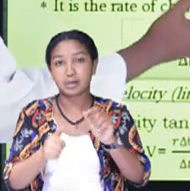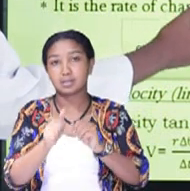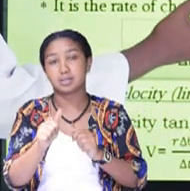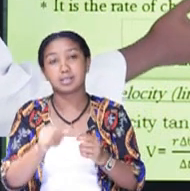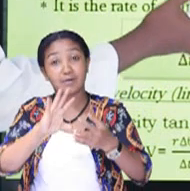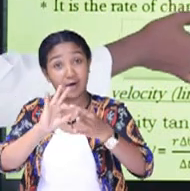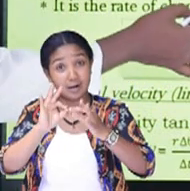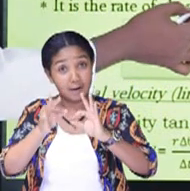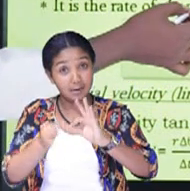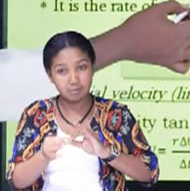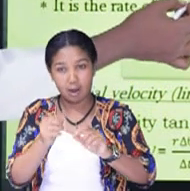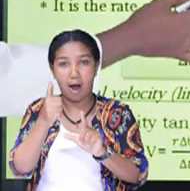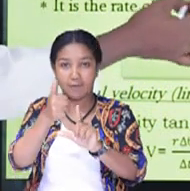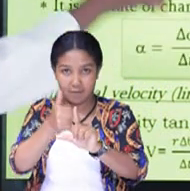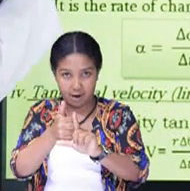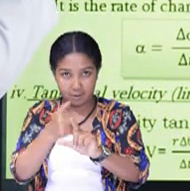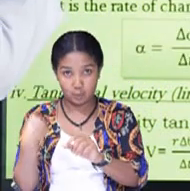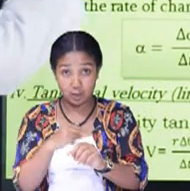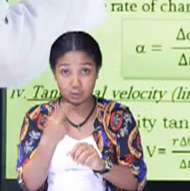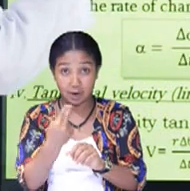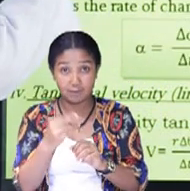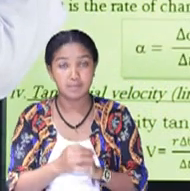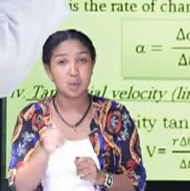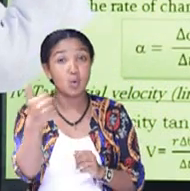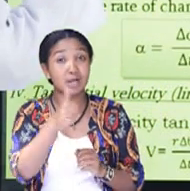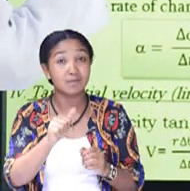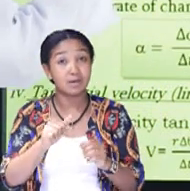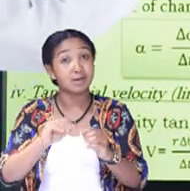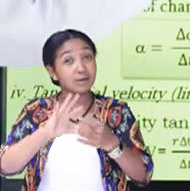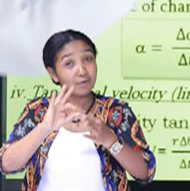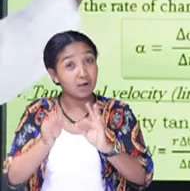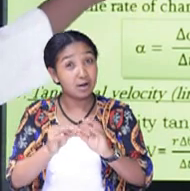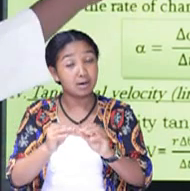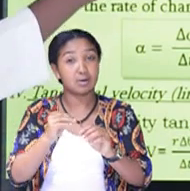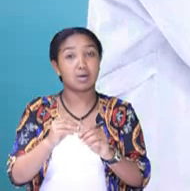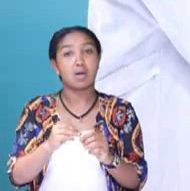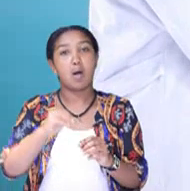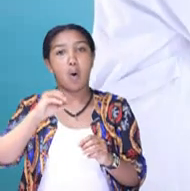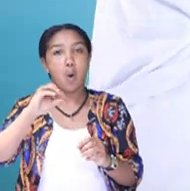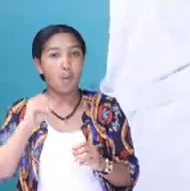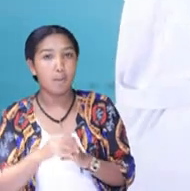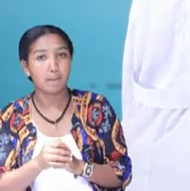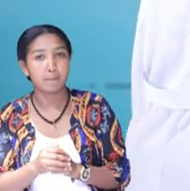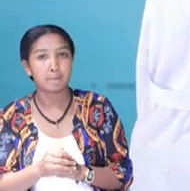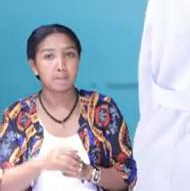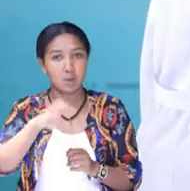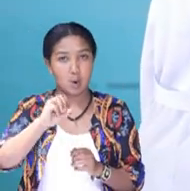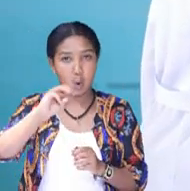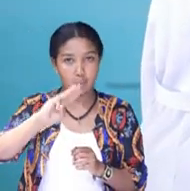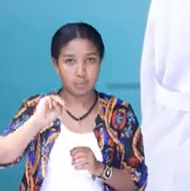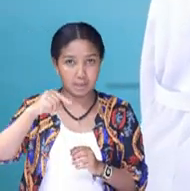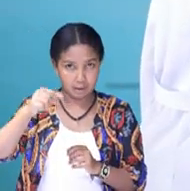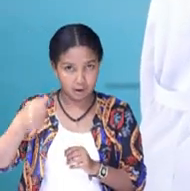is defined as alpha. We'll use alpha. Whenever we define angular velocity, we use omega. Actually, omega, there